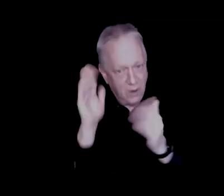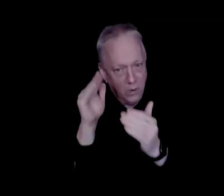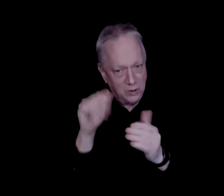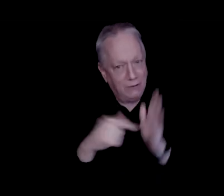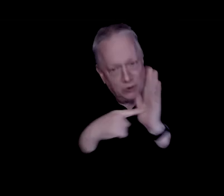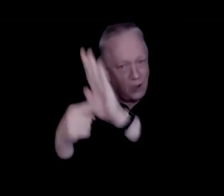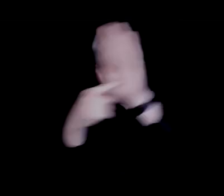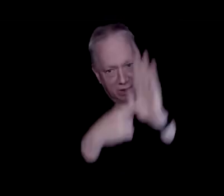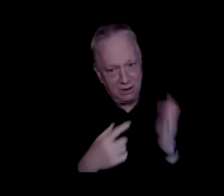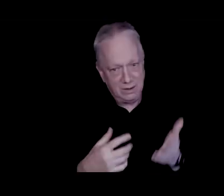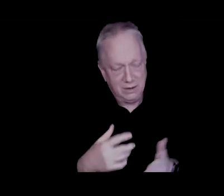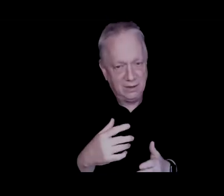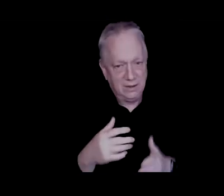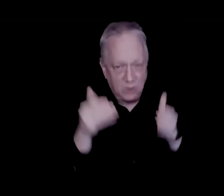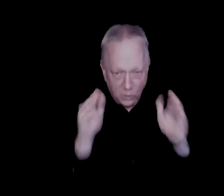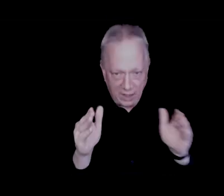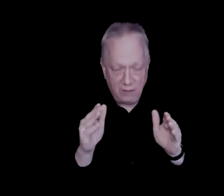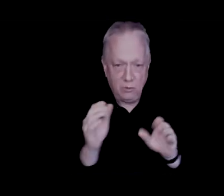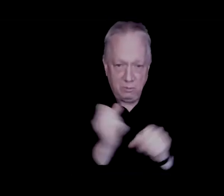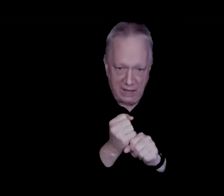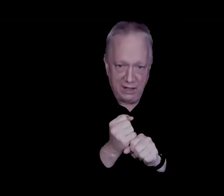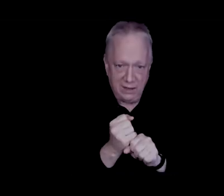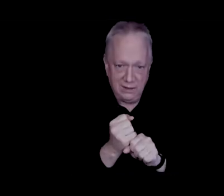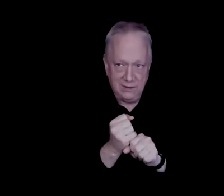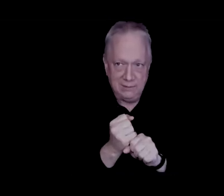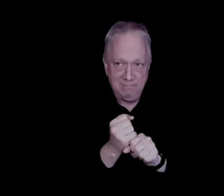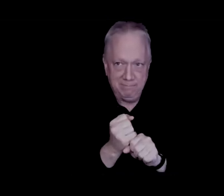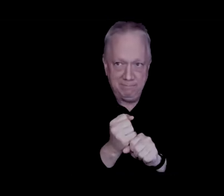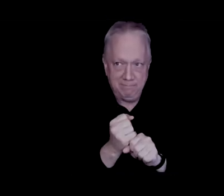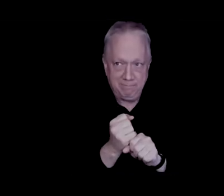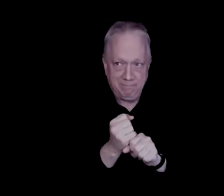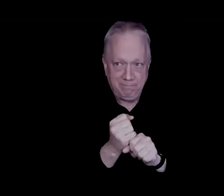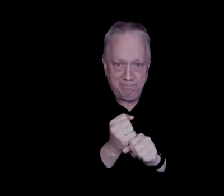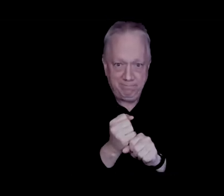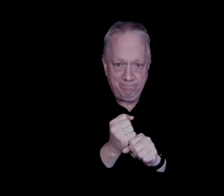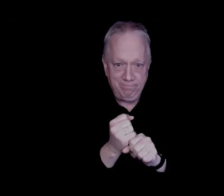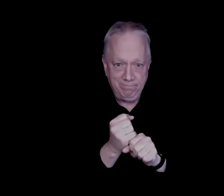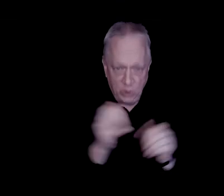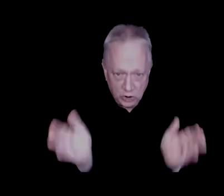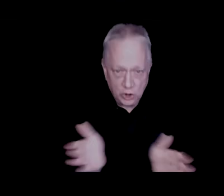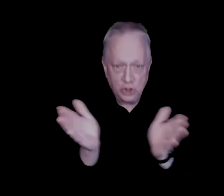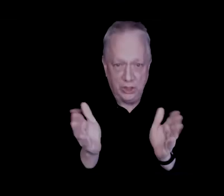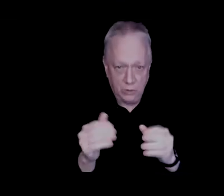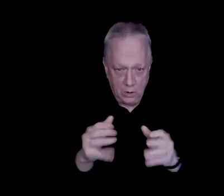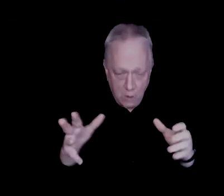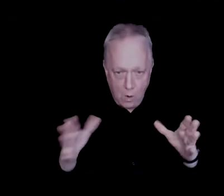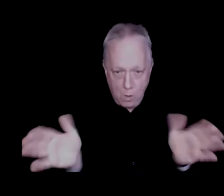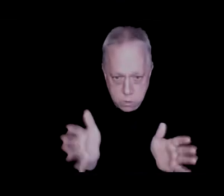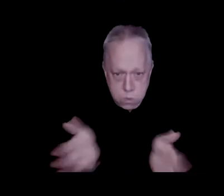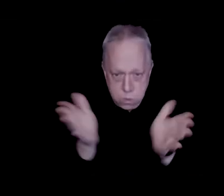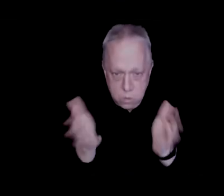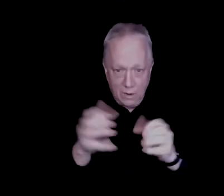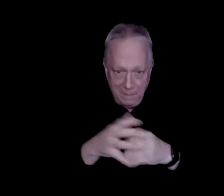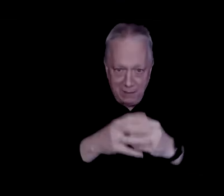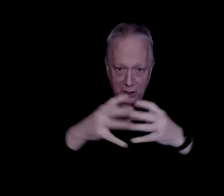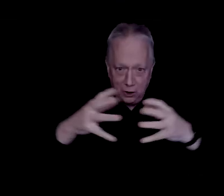it. And it's a way to make it, to encourage it and to make it bigger,